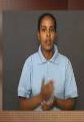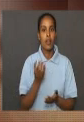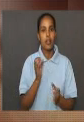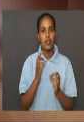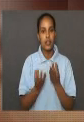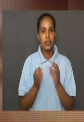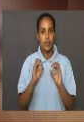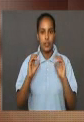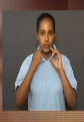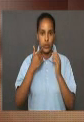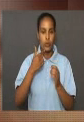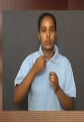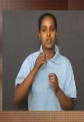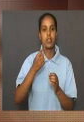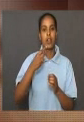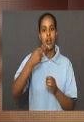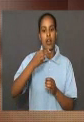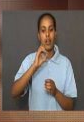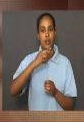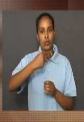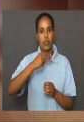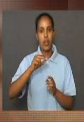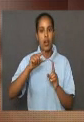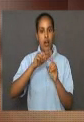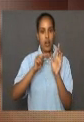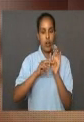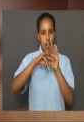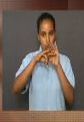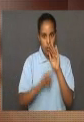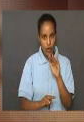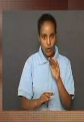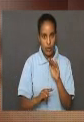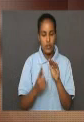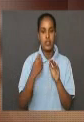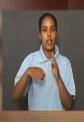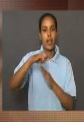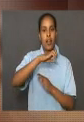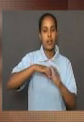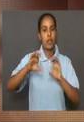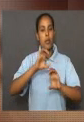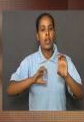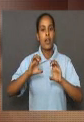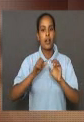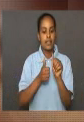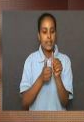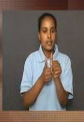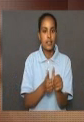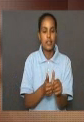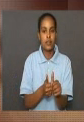Even though the hydroxide ions are lower on the electrochemical